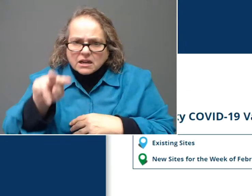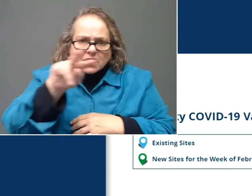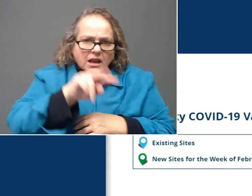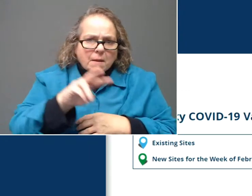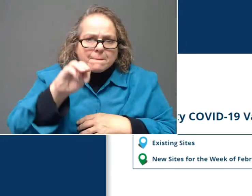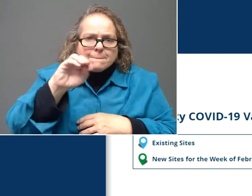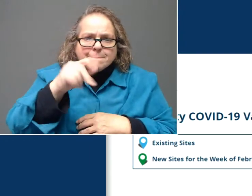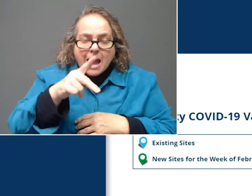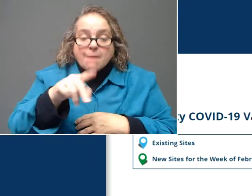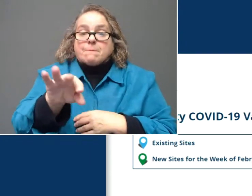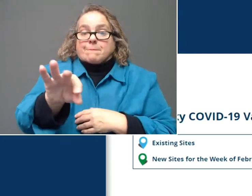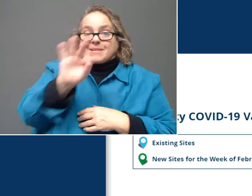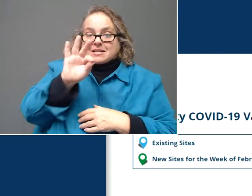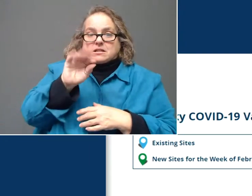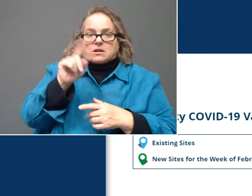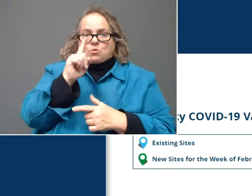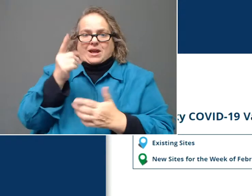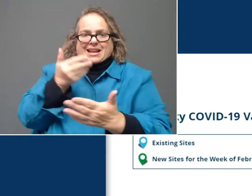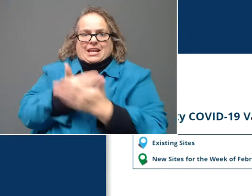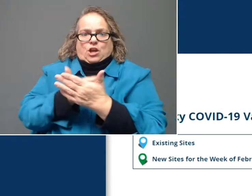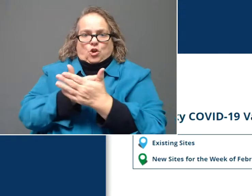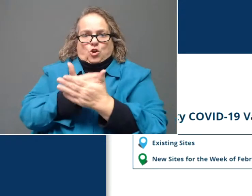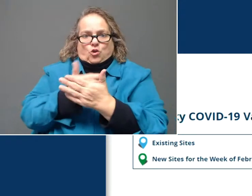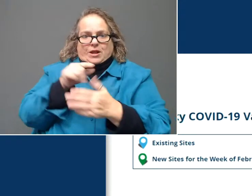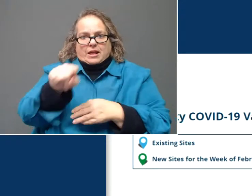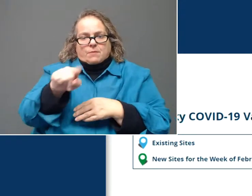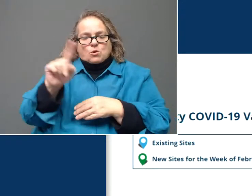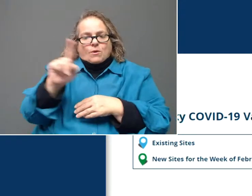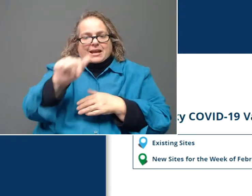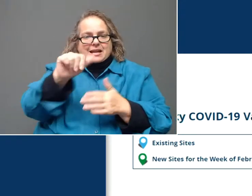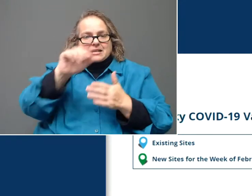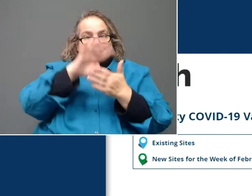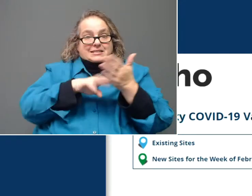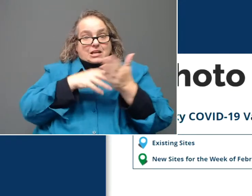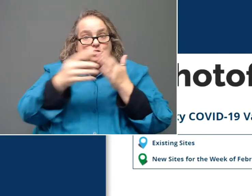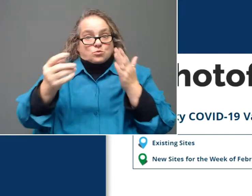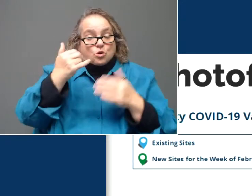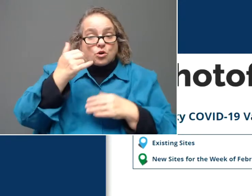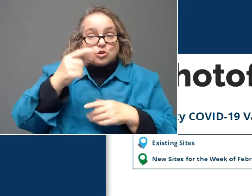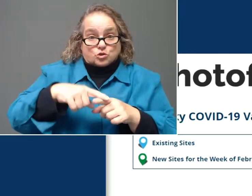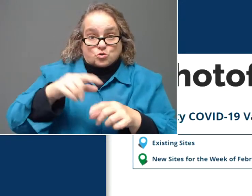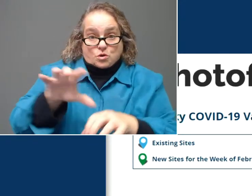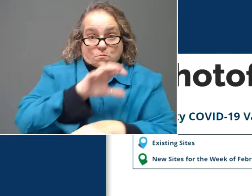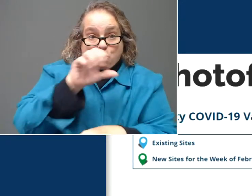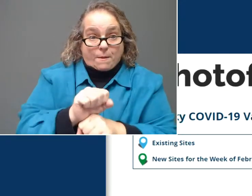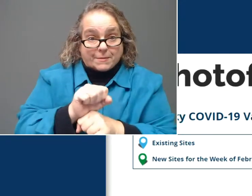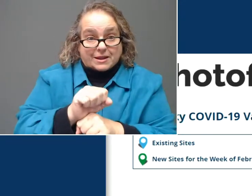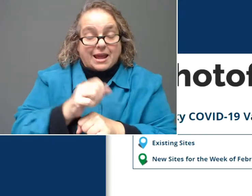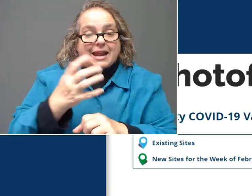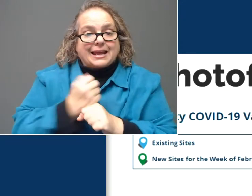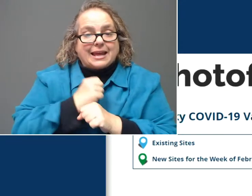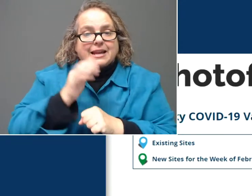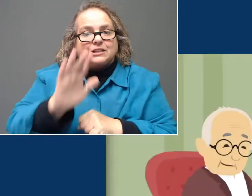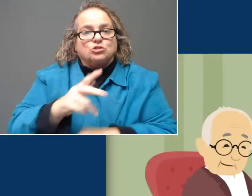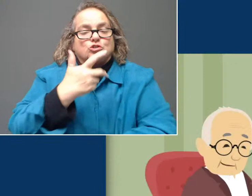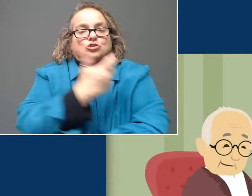different locations in his community where he can schedule a COVID-19 vaccine appointment and get his shot of